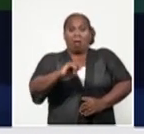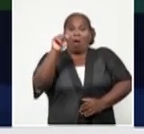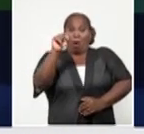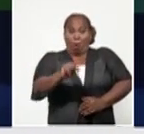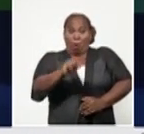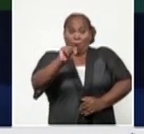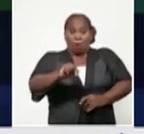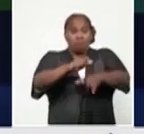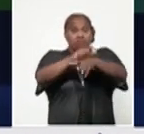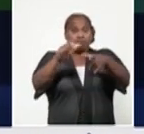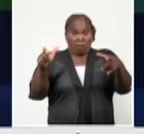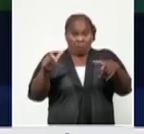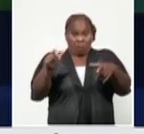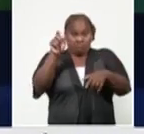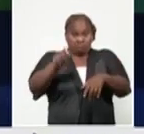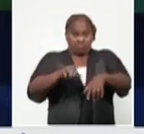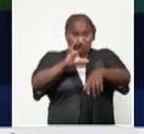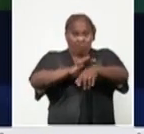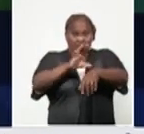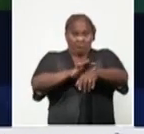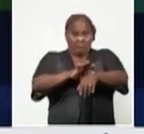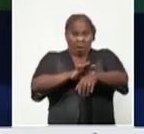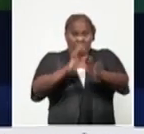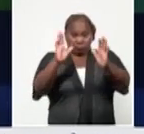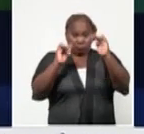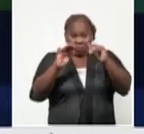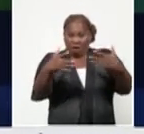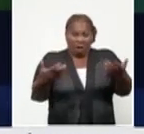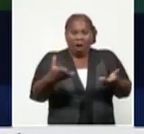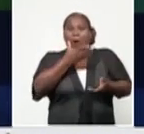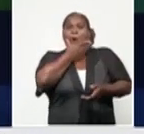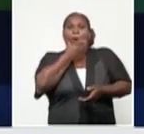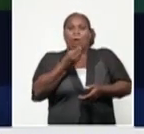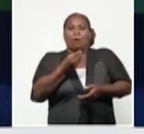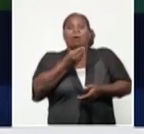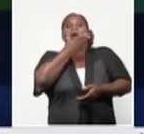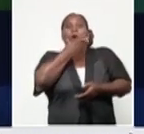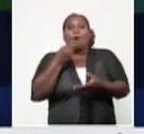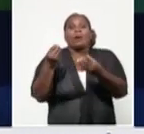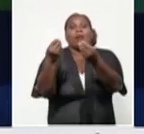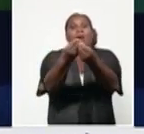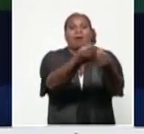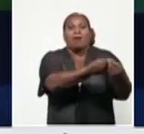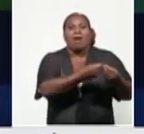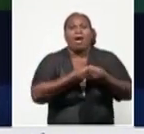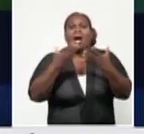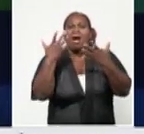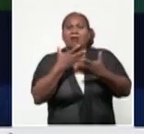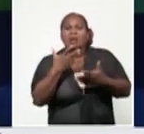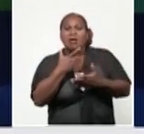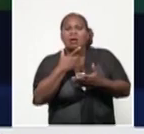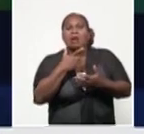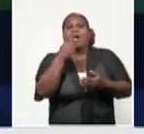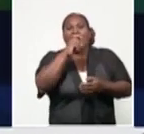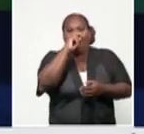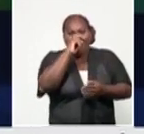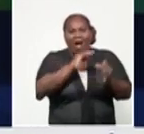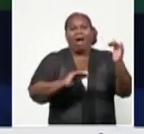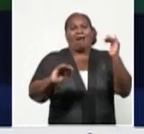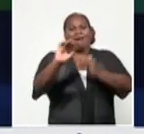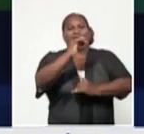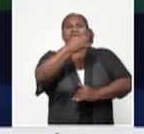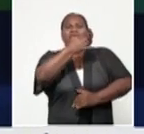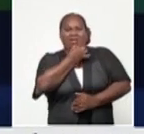young people, the elderly, pregnant women. Today, the majority of cases are young people, and these young